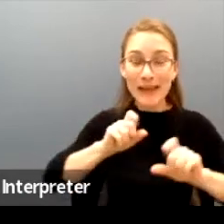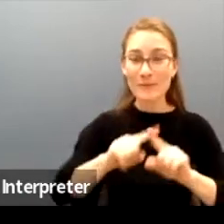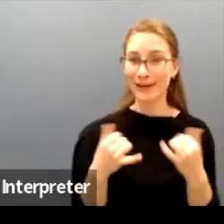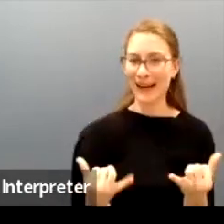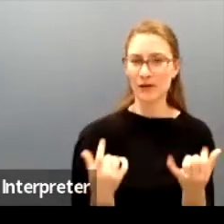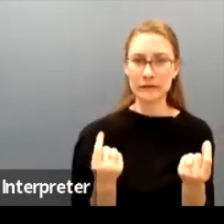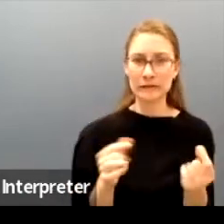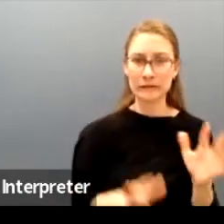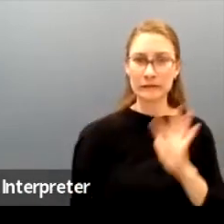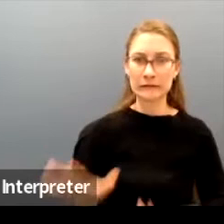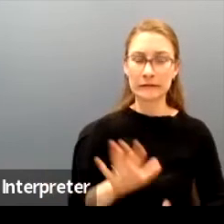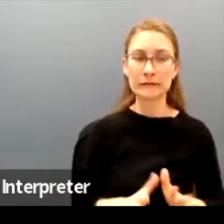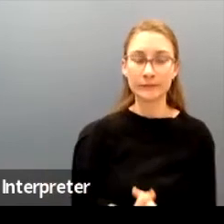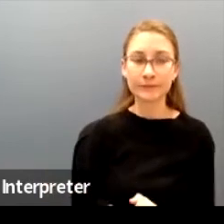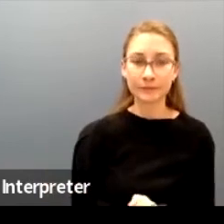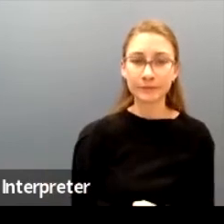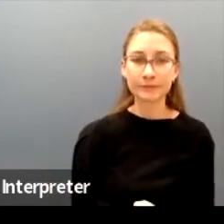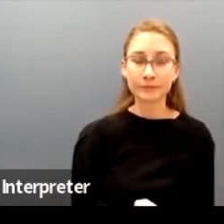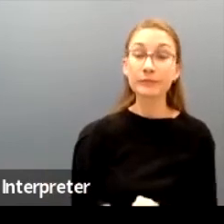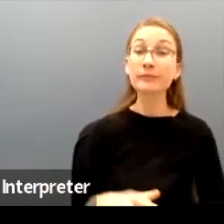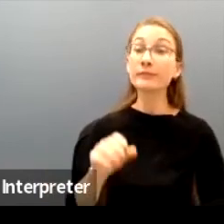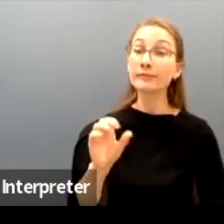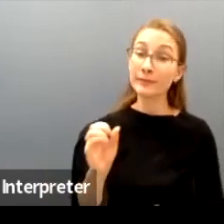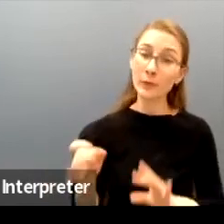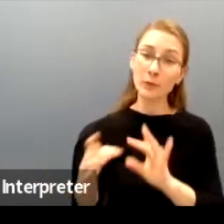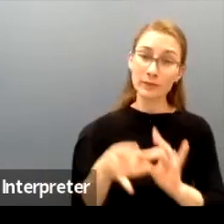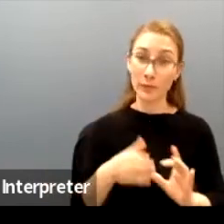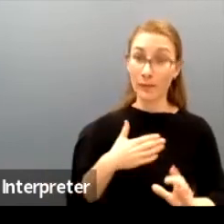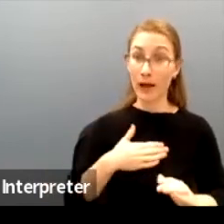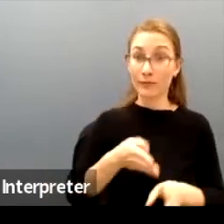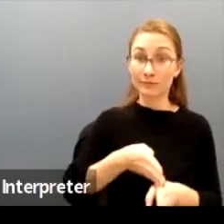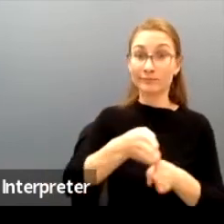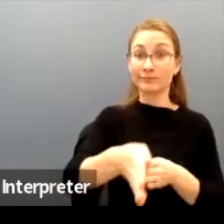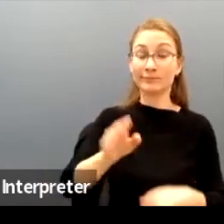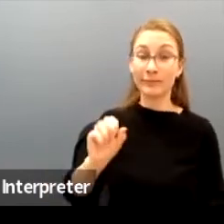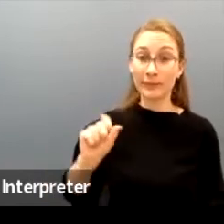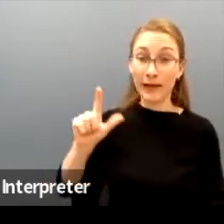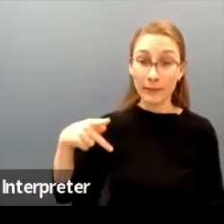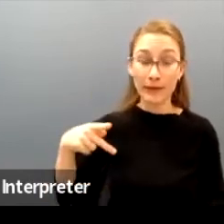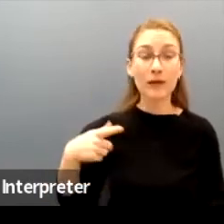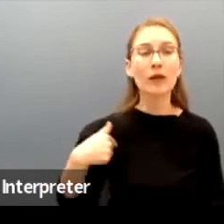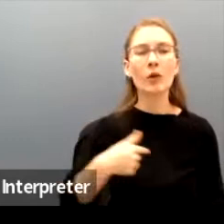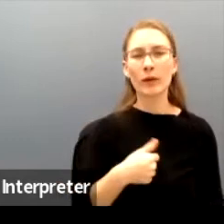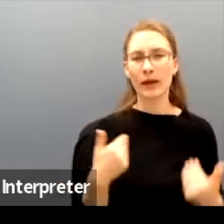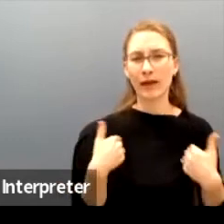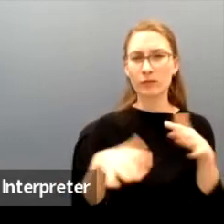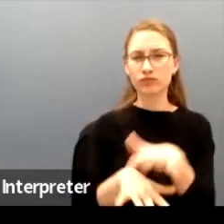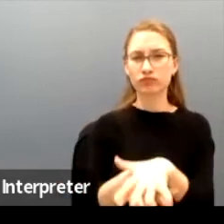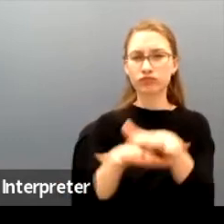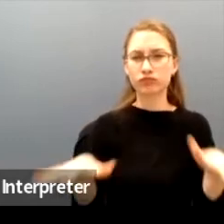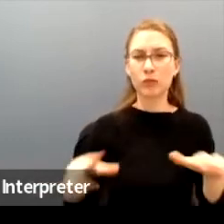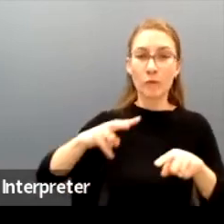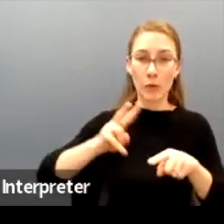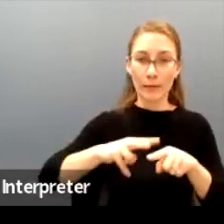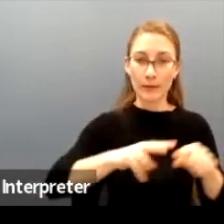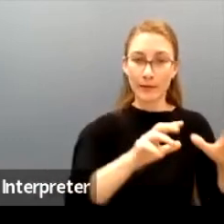So at least in regards to the speech therapy world, we differentiate our vocabulary into essentially two categories